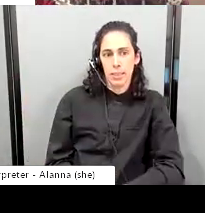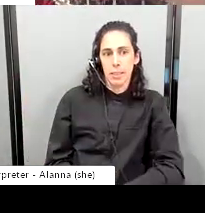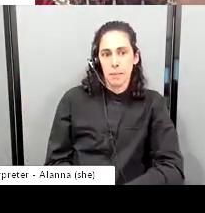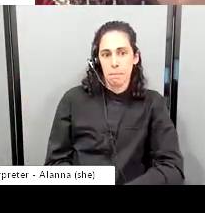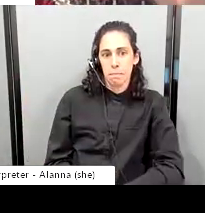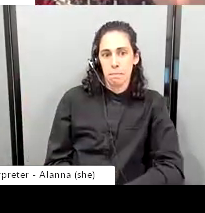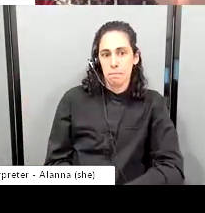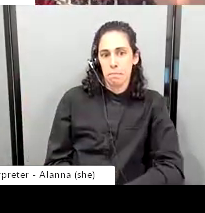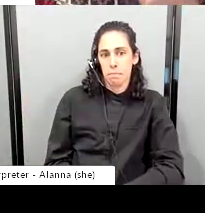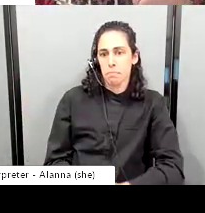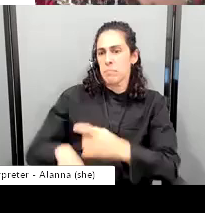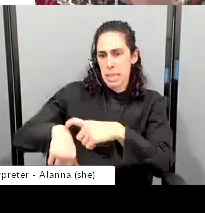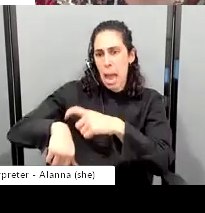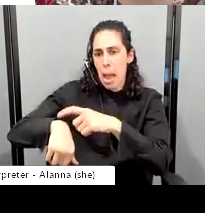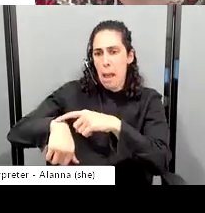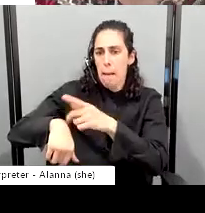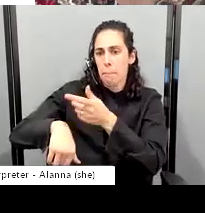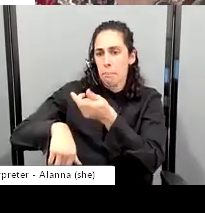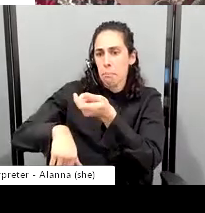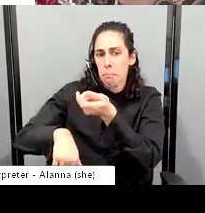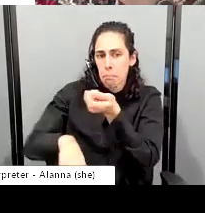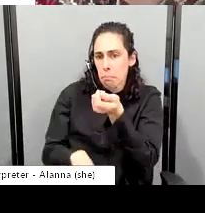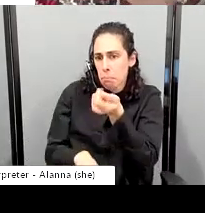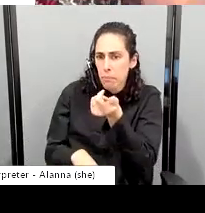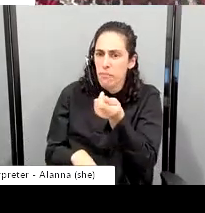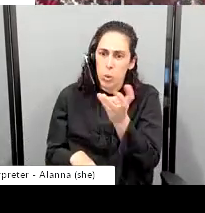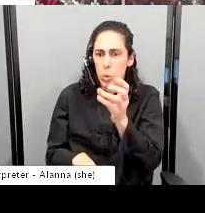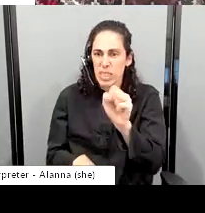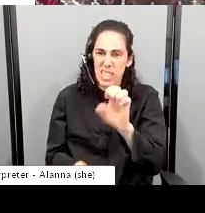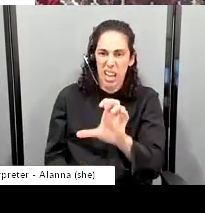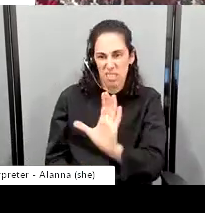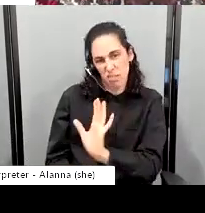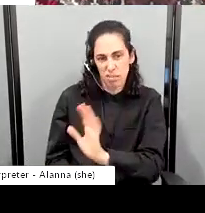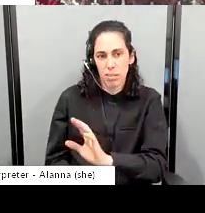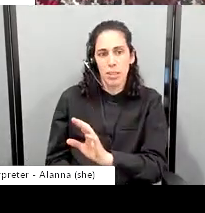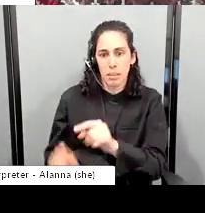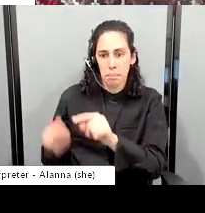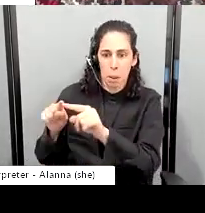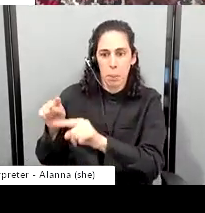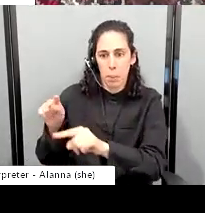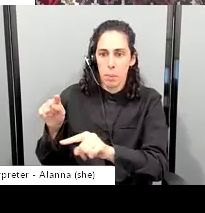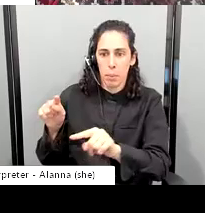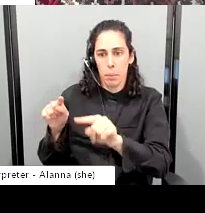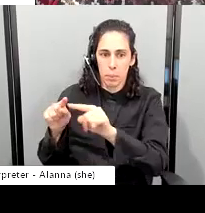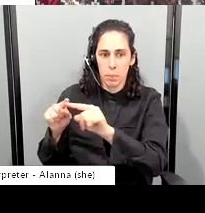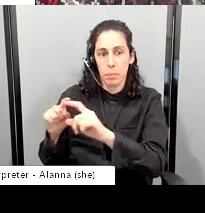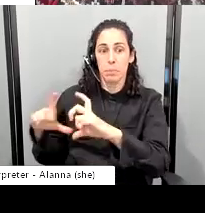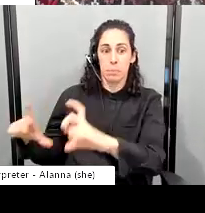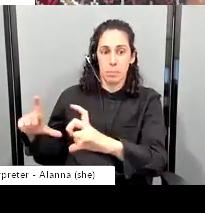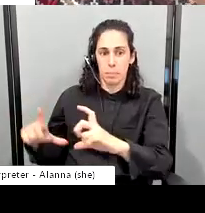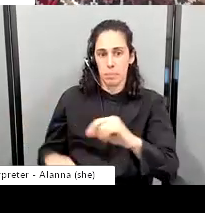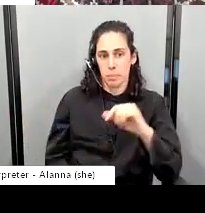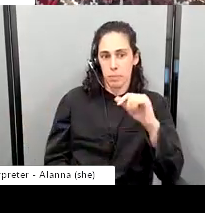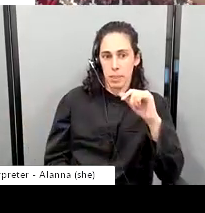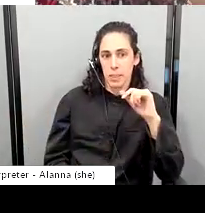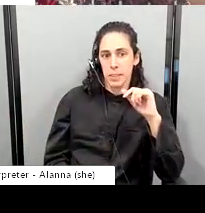seconds longer to generate pictures. It should be pretty quick, but sometimes, here we go. It's coming up now in that box. So